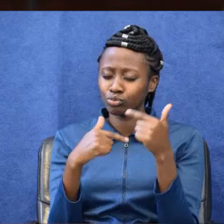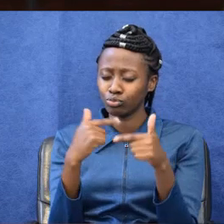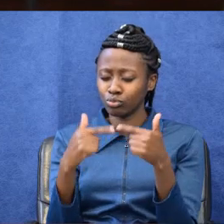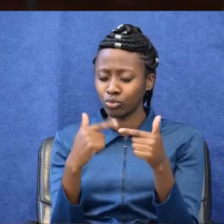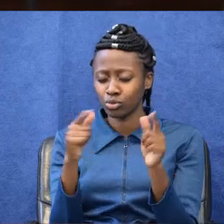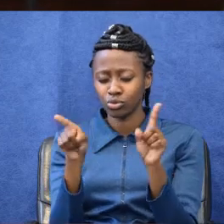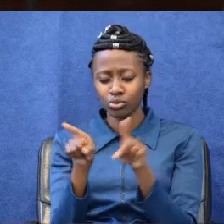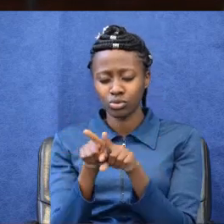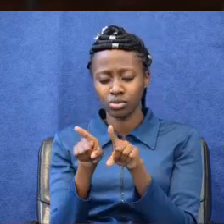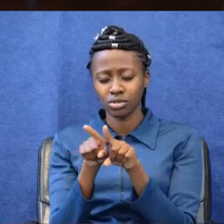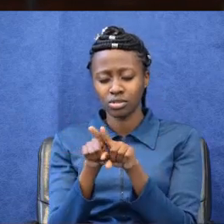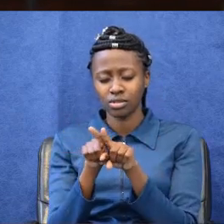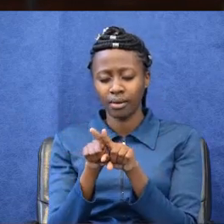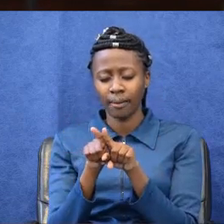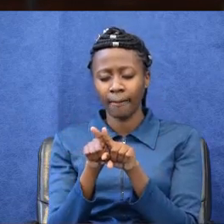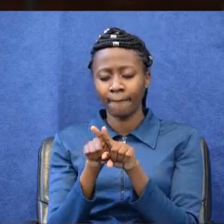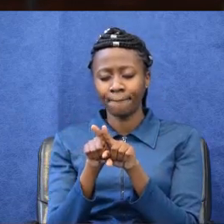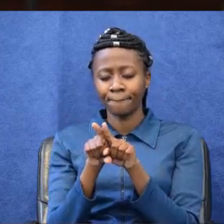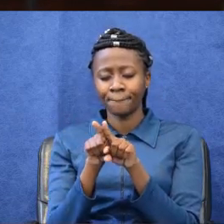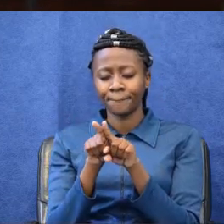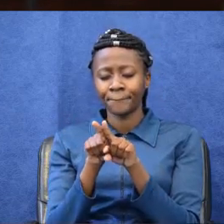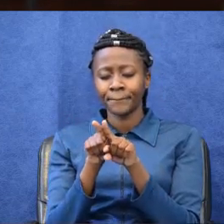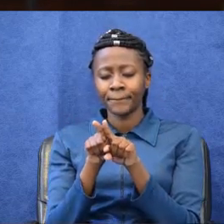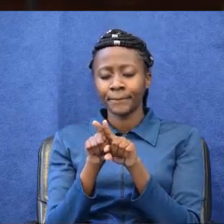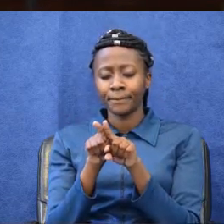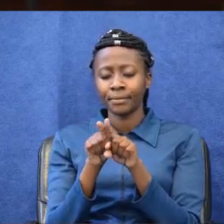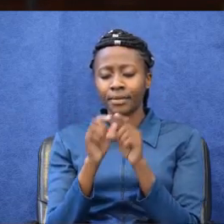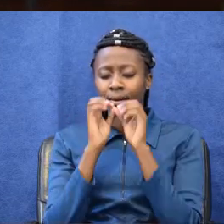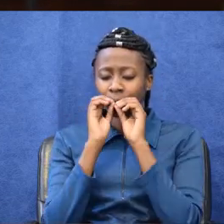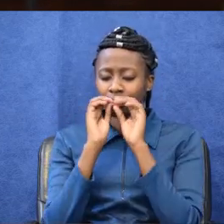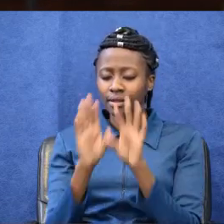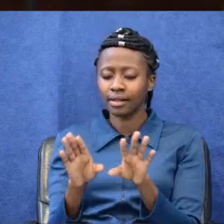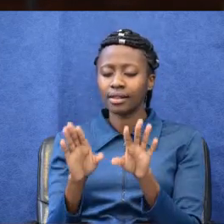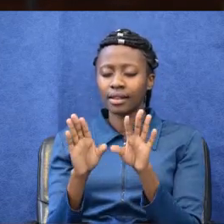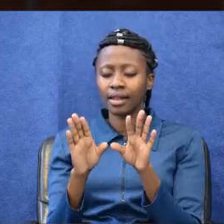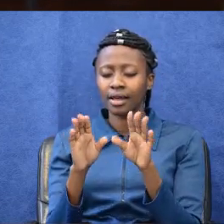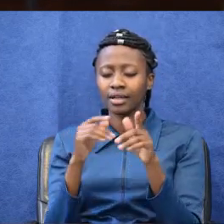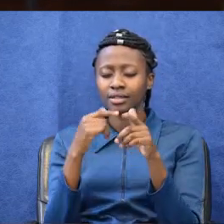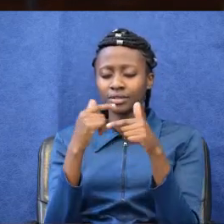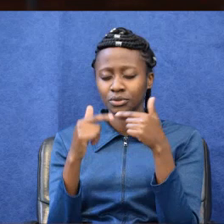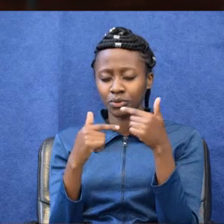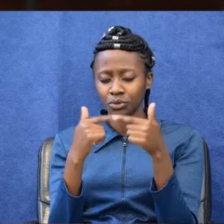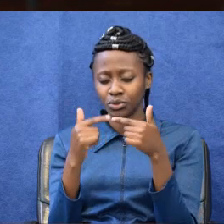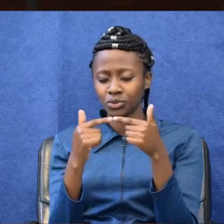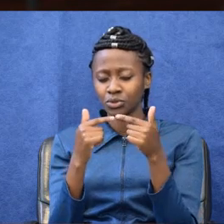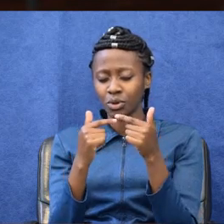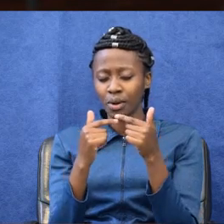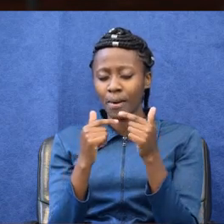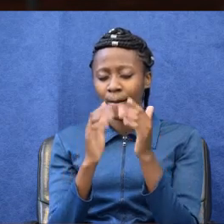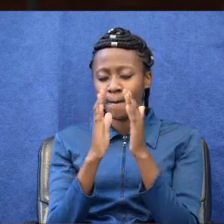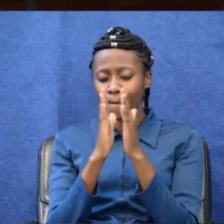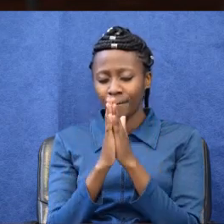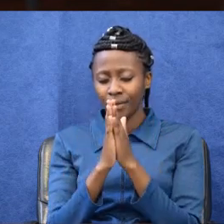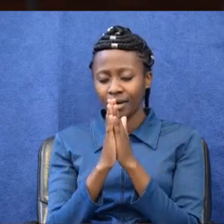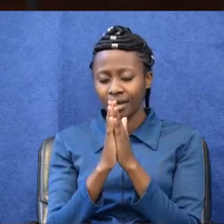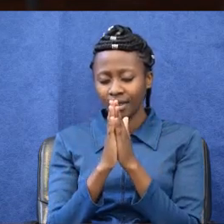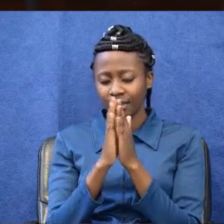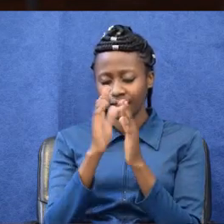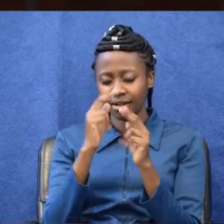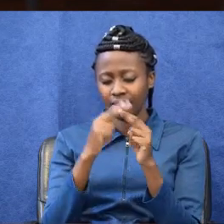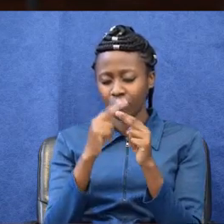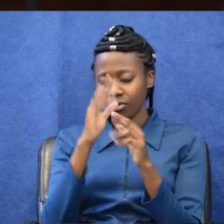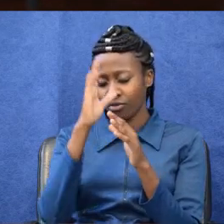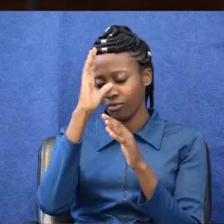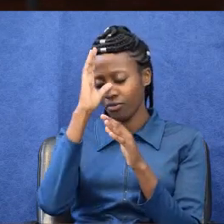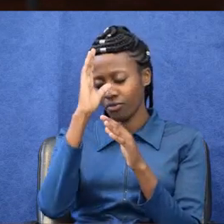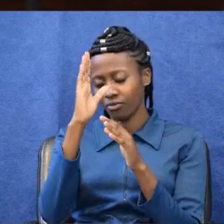being revealed upon our lives. Bless us, Lord, and be together with us. For this is our prayer of faith. We pray in the name of the Father, the Son,